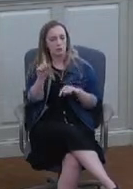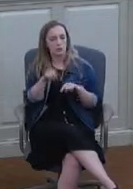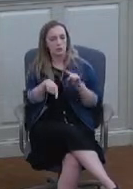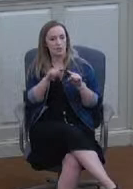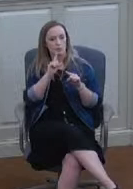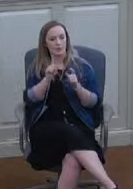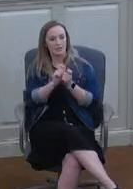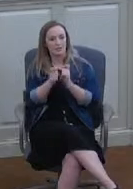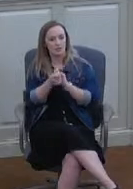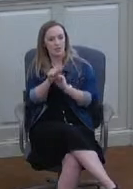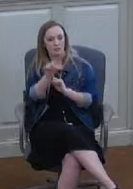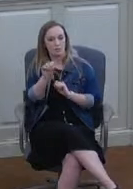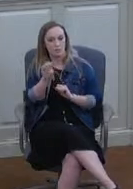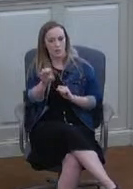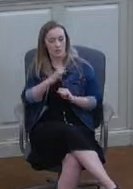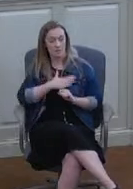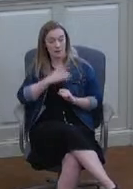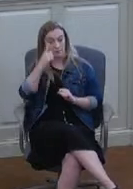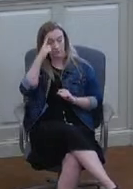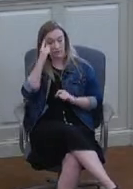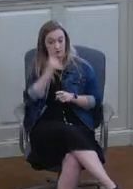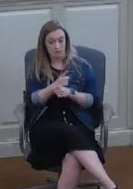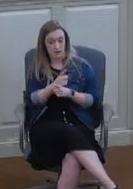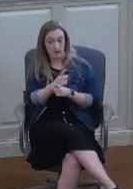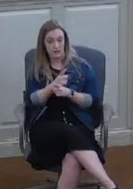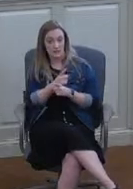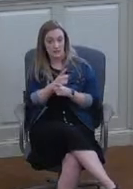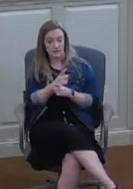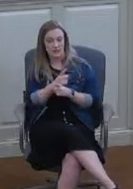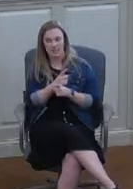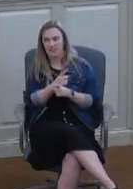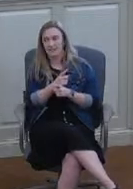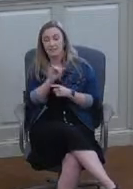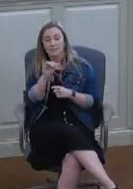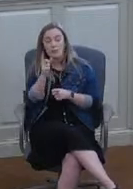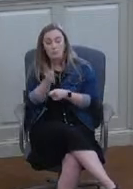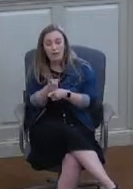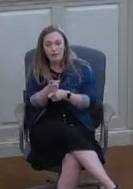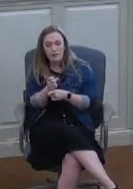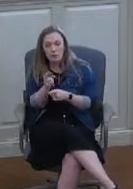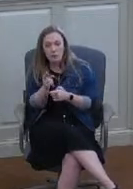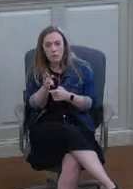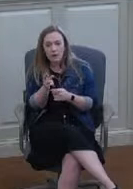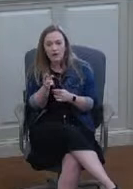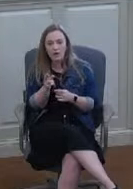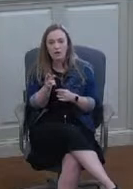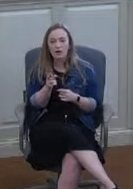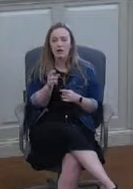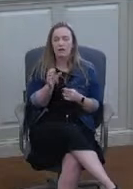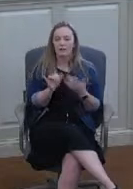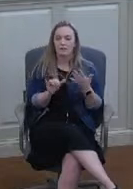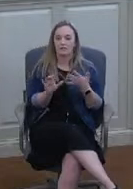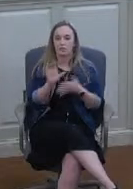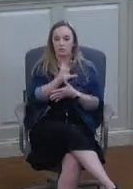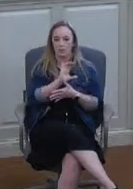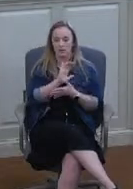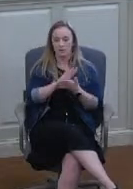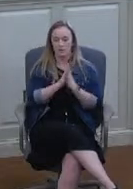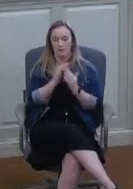zone change, in my mind, anyway. I guess is that correct, or? It's a criteria that gets